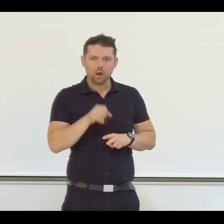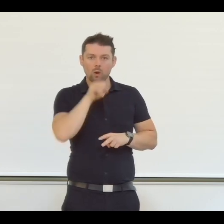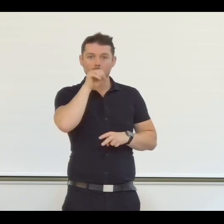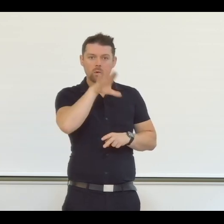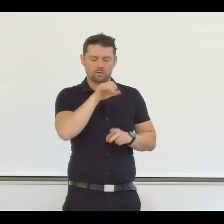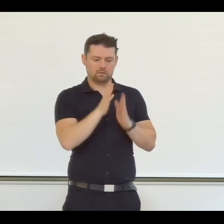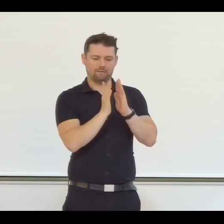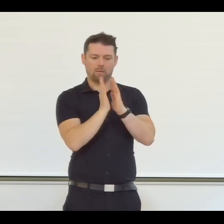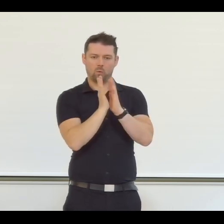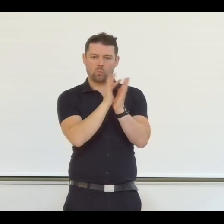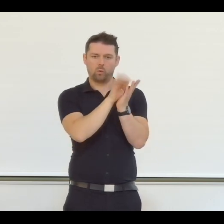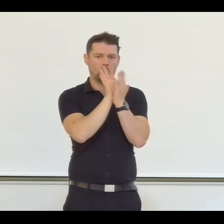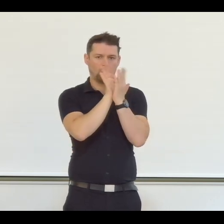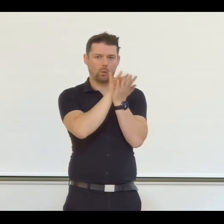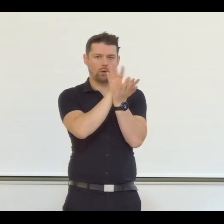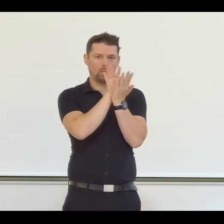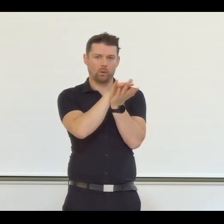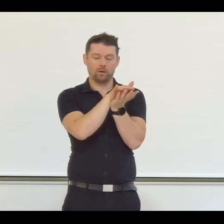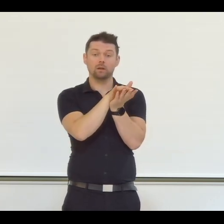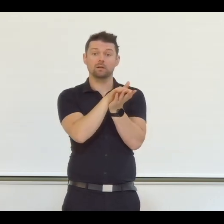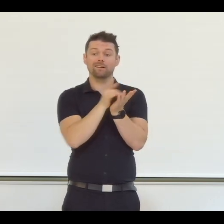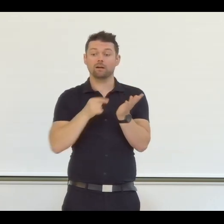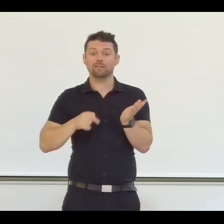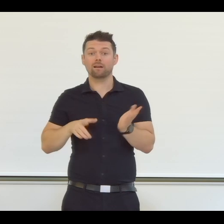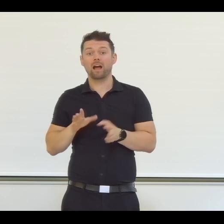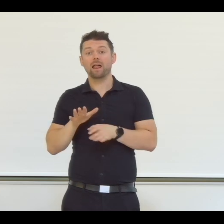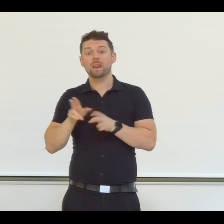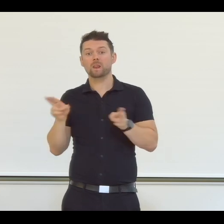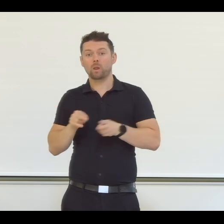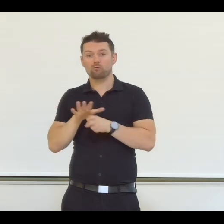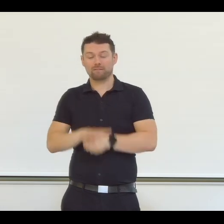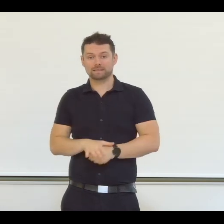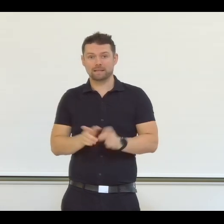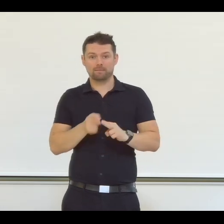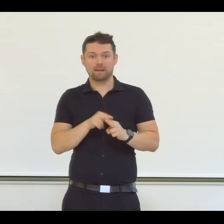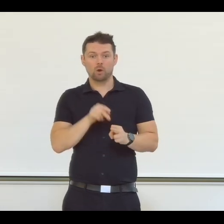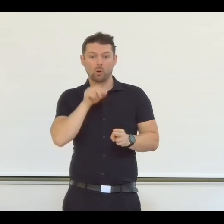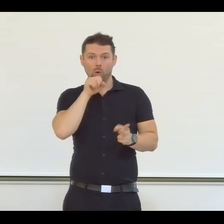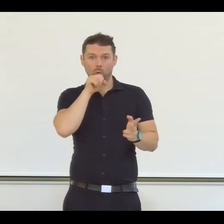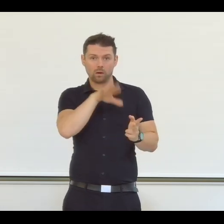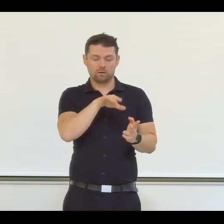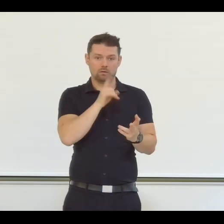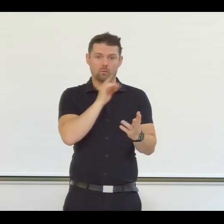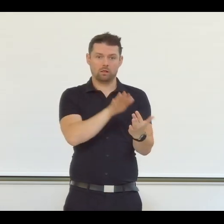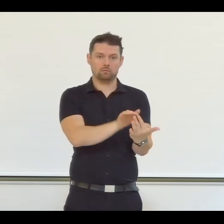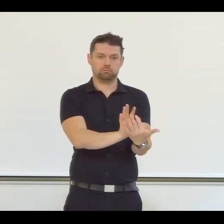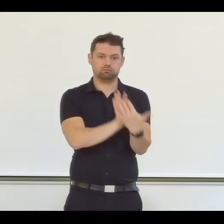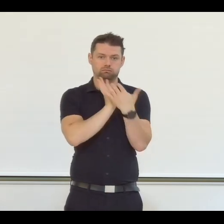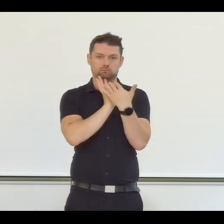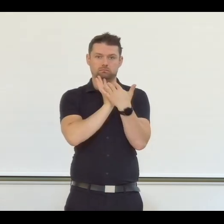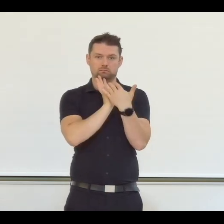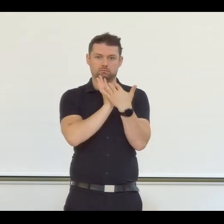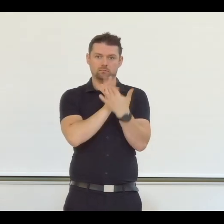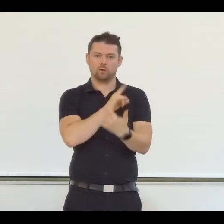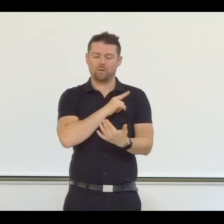In microgravity, if you blow at the fire, the flame comes towards you, towards the supply of oxygen.